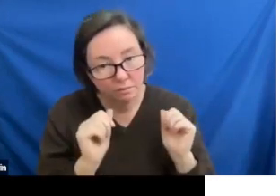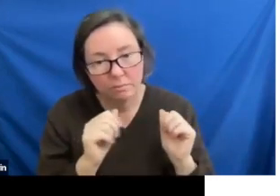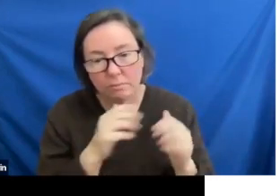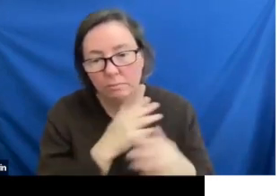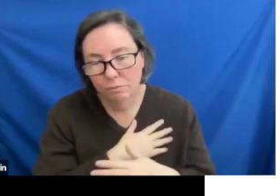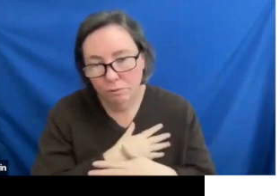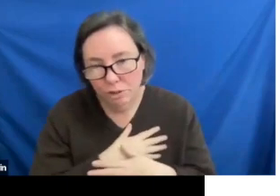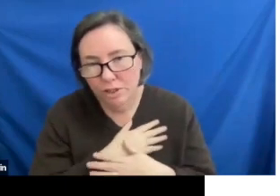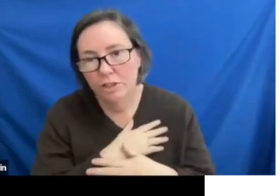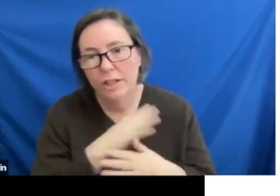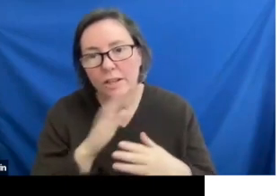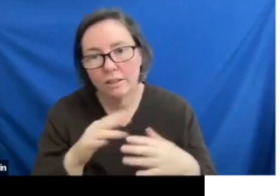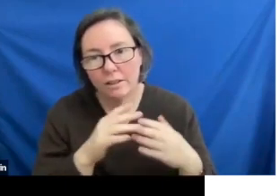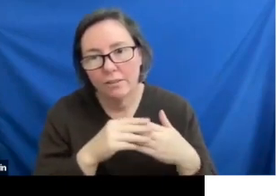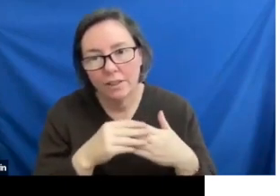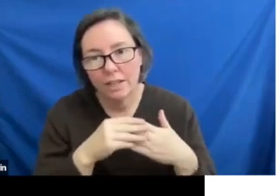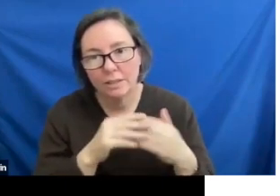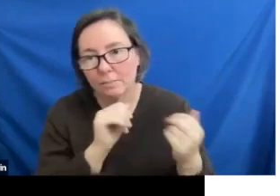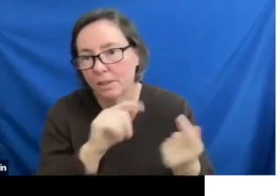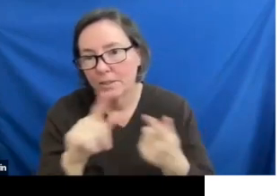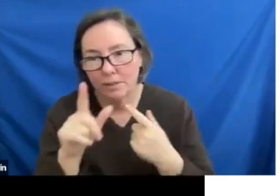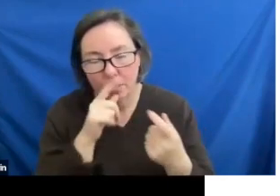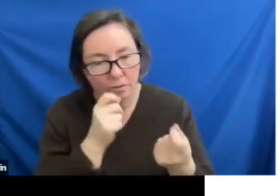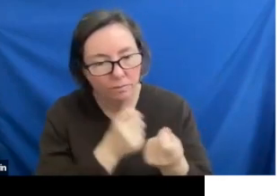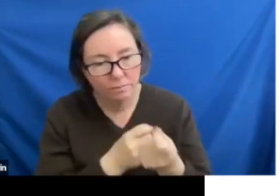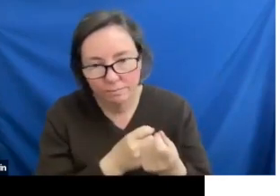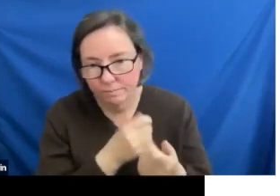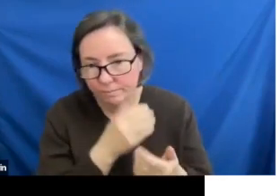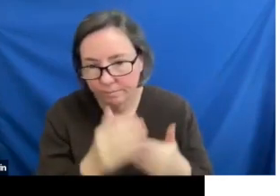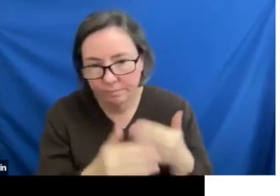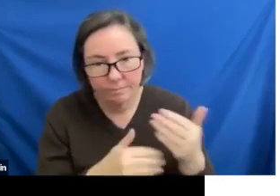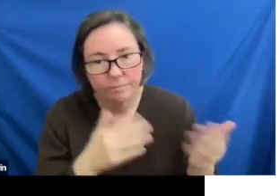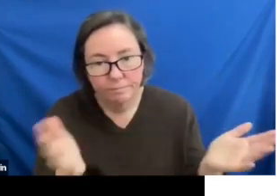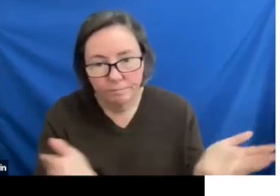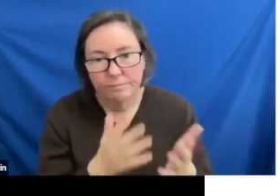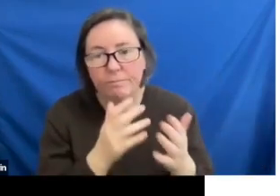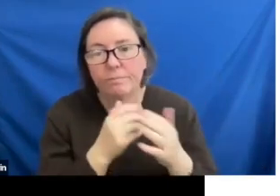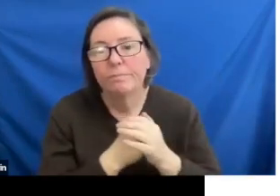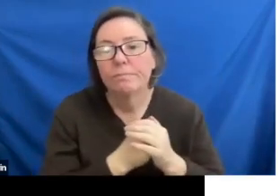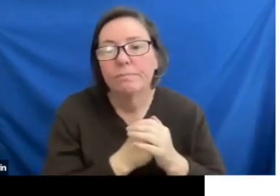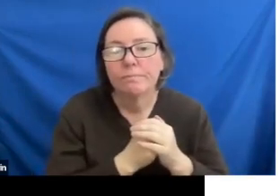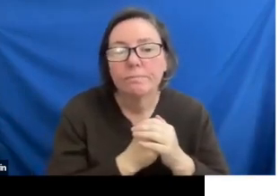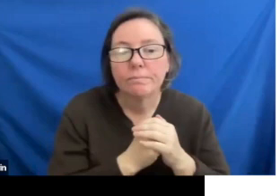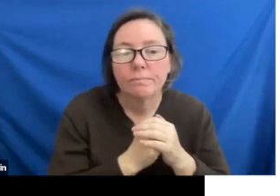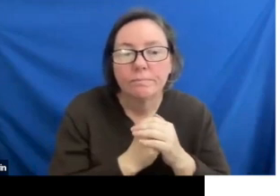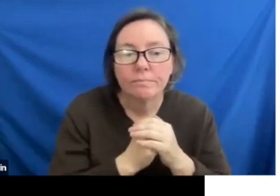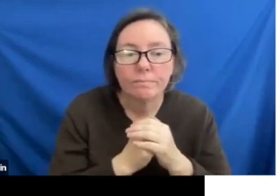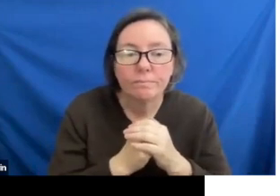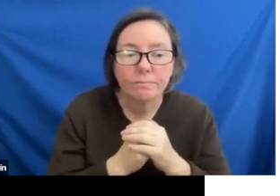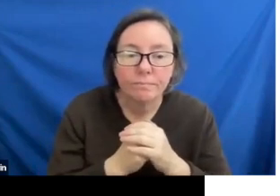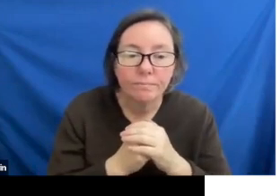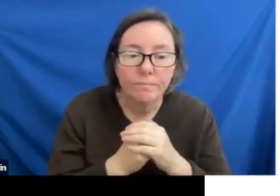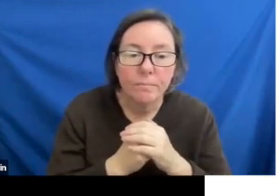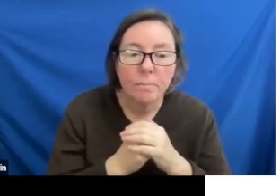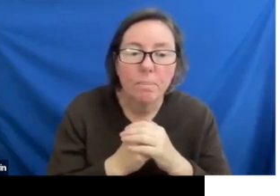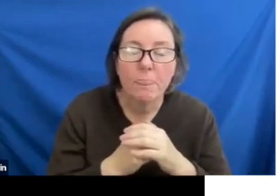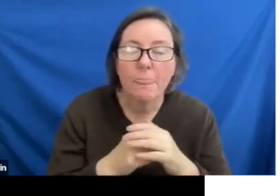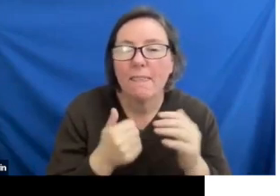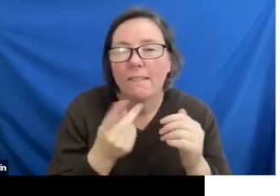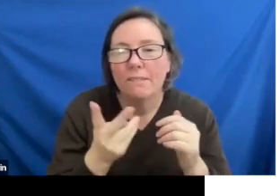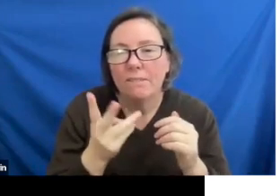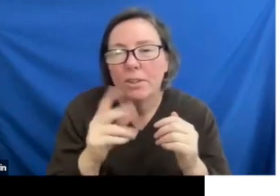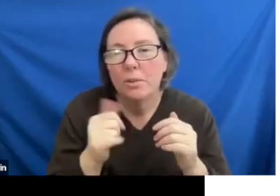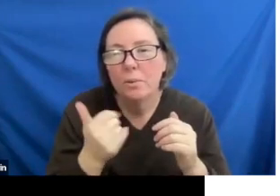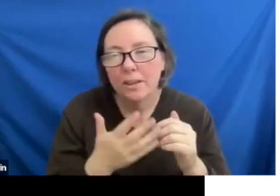the flexibility of everybody to help make that happen. There were a couple of other things I wanted to just